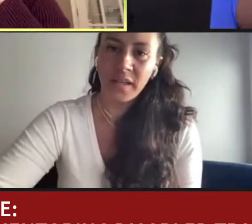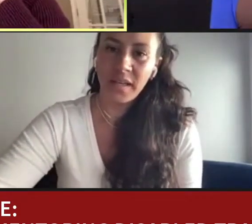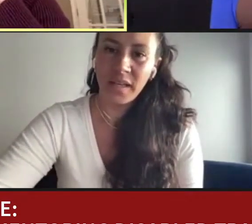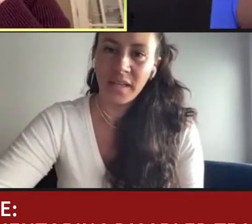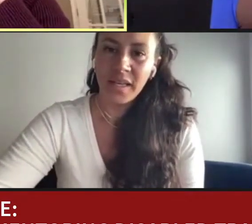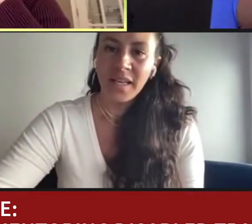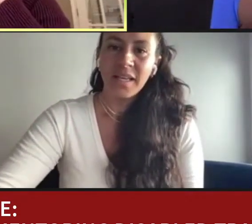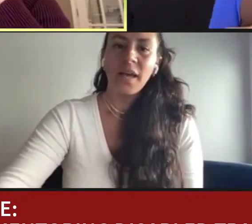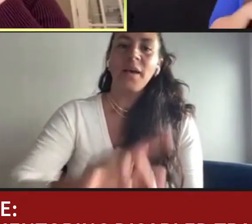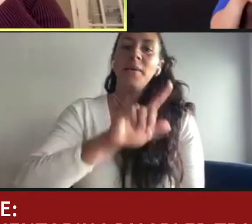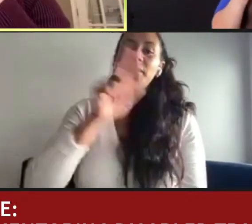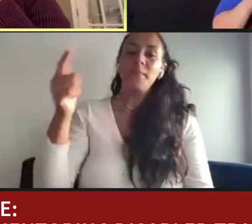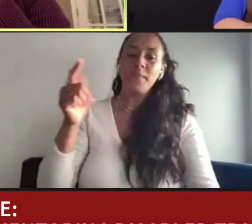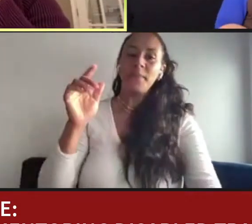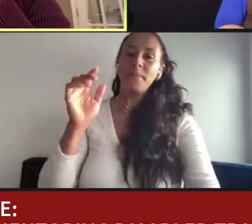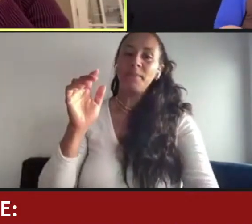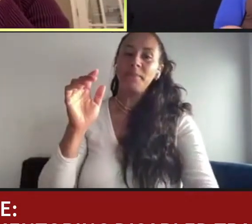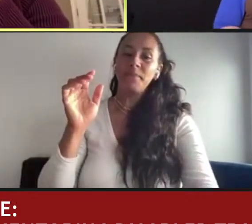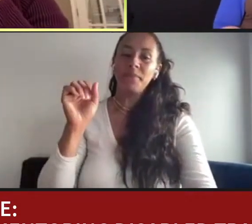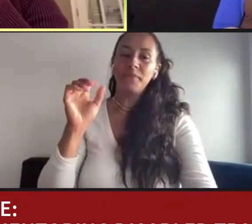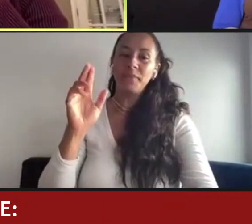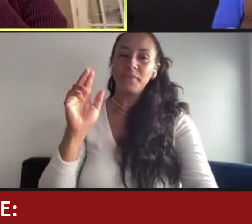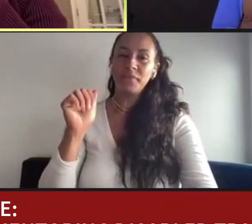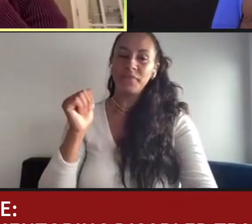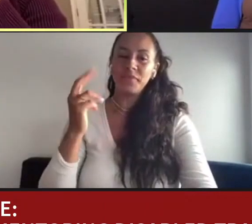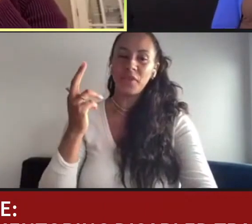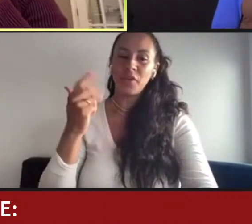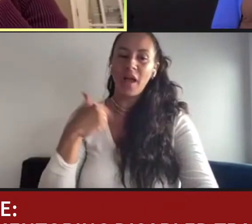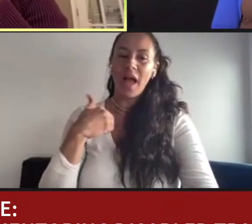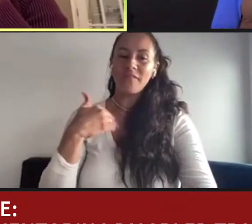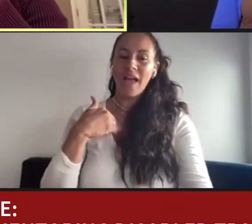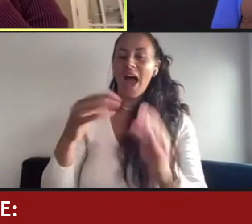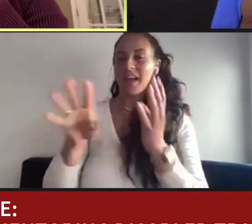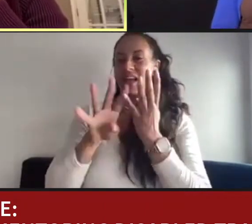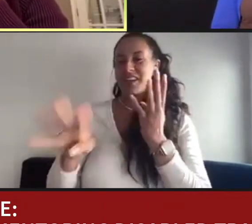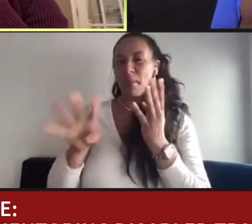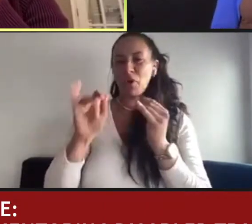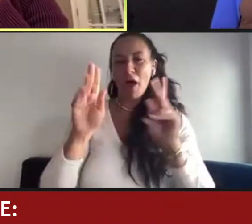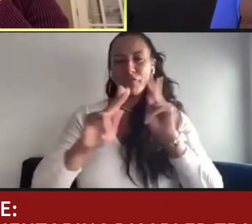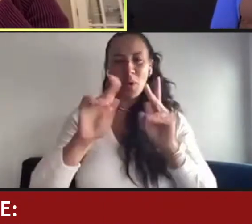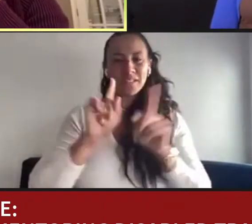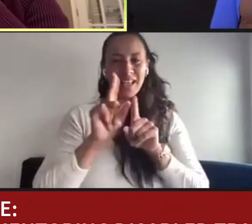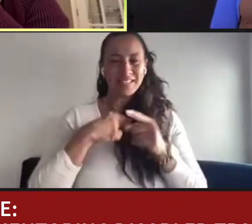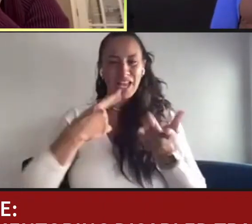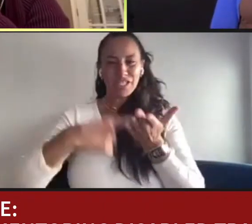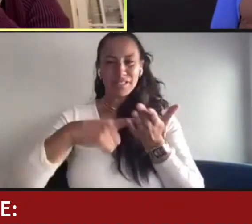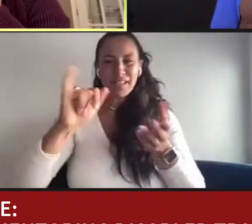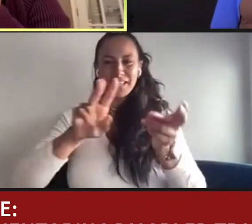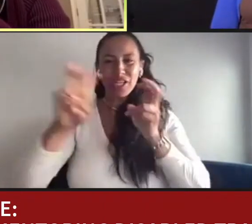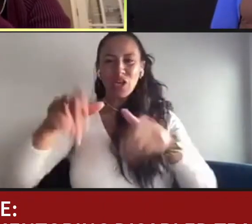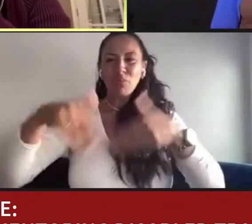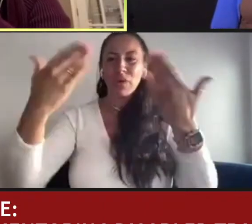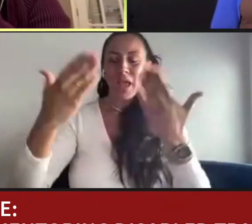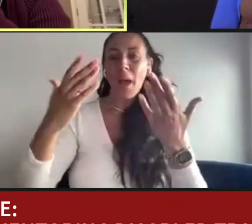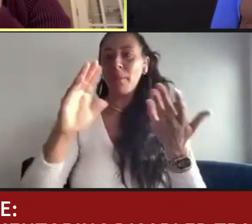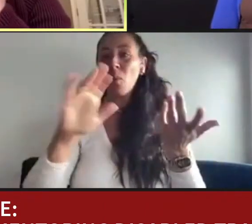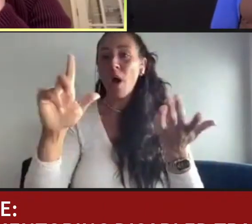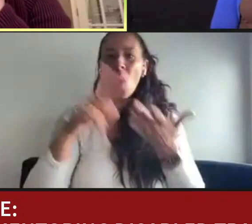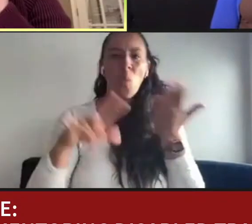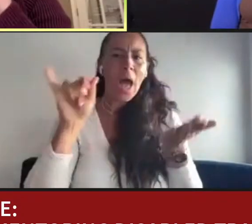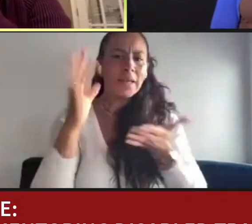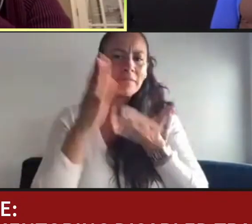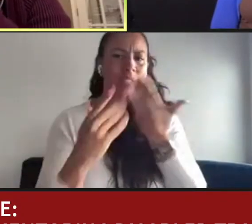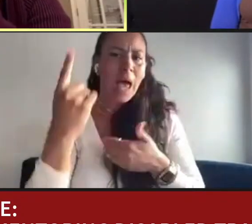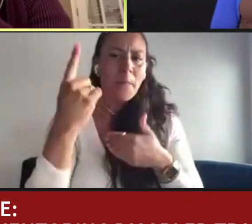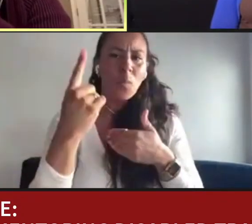Yeah, I've certainly had a number of folks, as I've discussed these issues, bring up, well, what if someone is